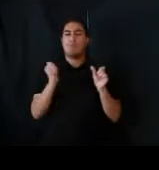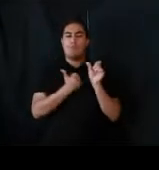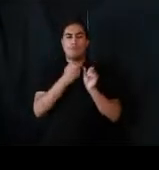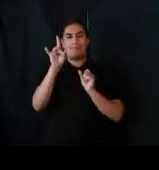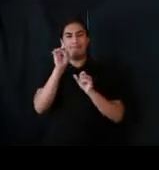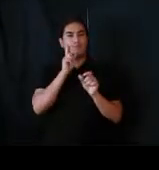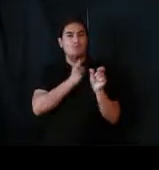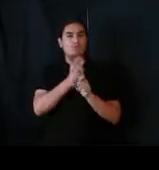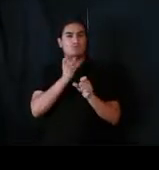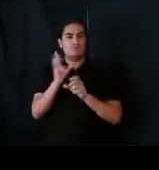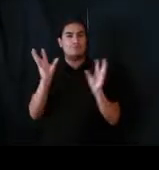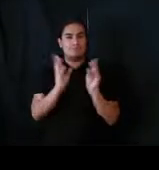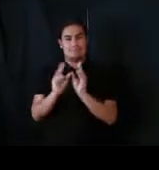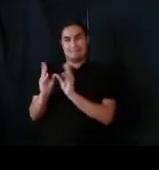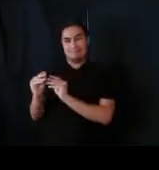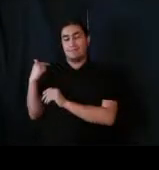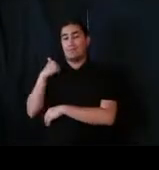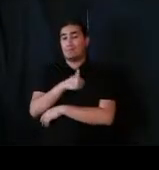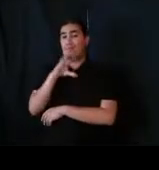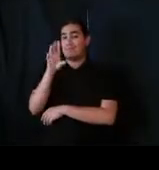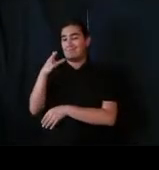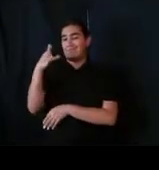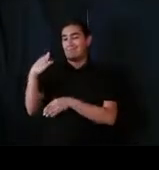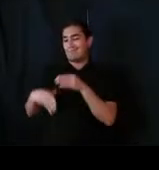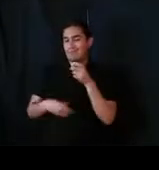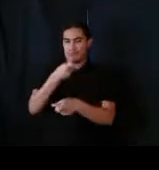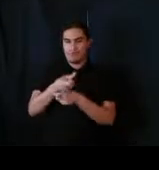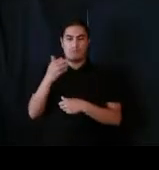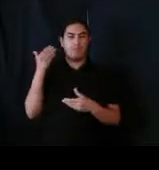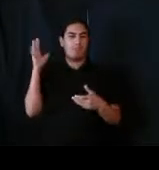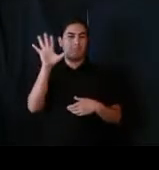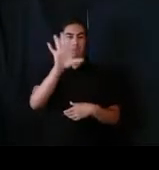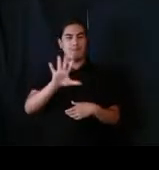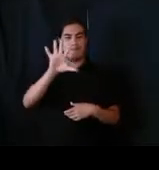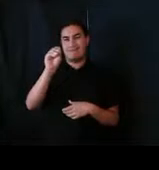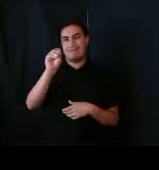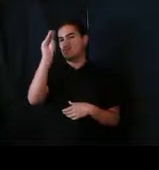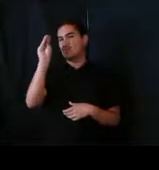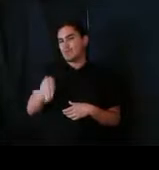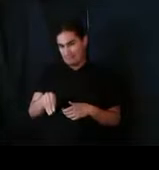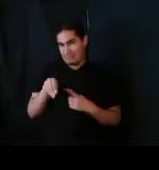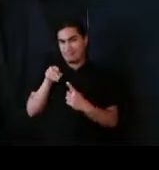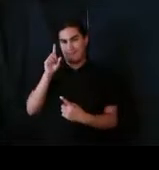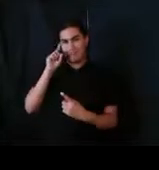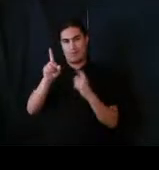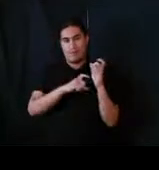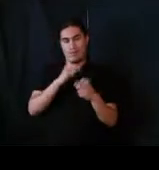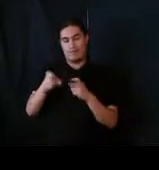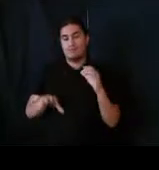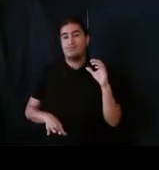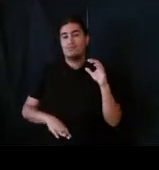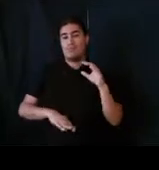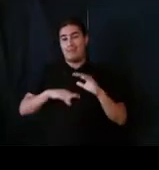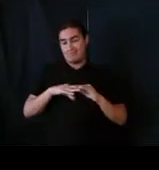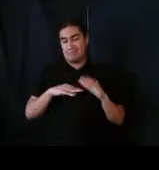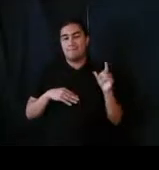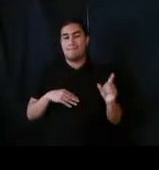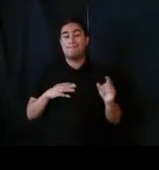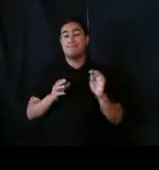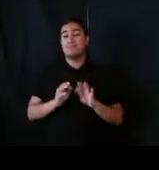commission meeting we did end the year just about 50 total allocations versus allocation capacity it's